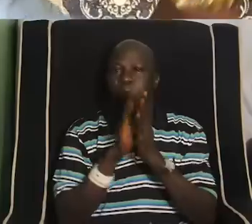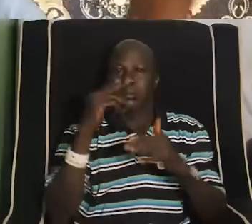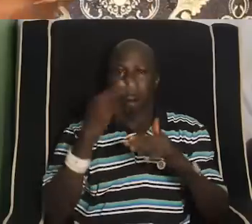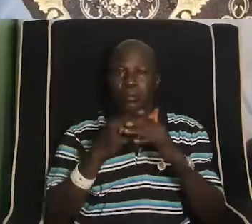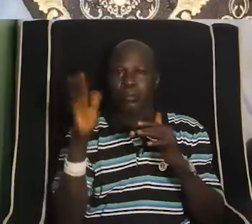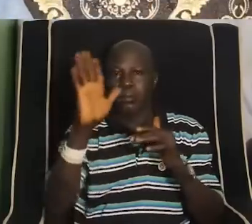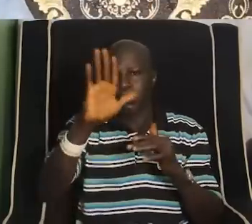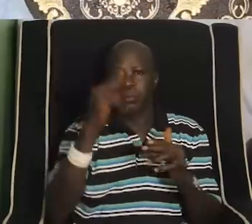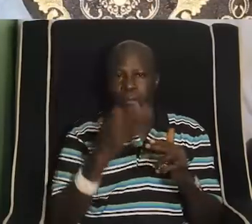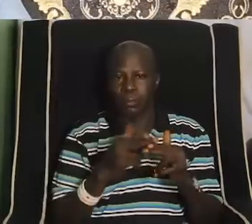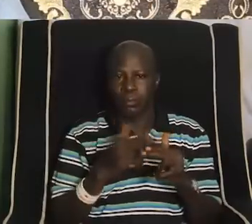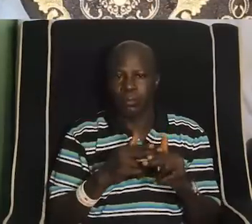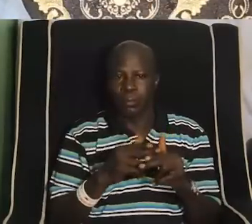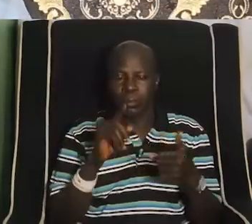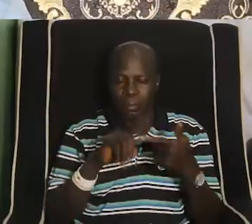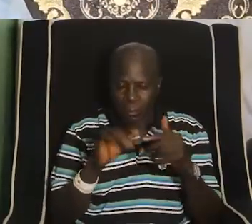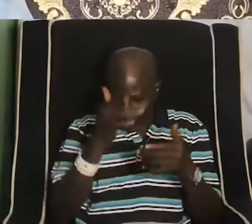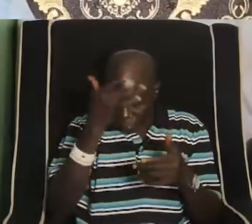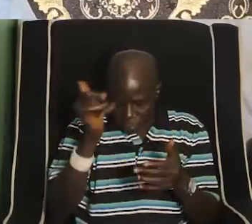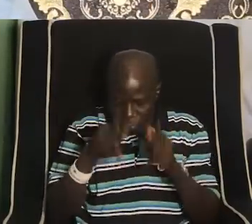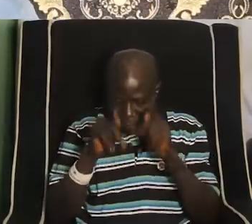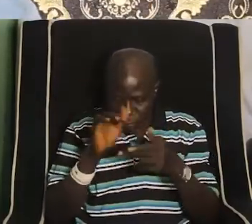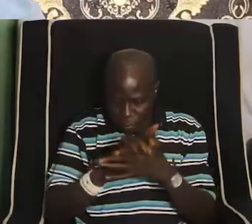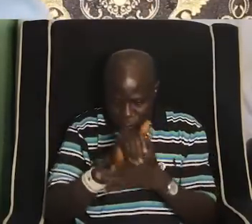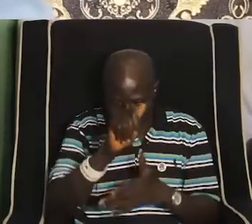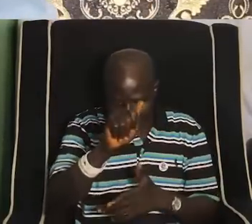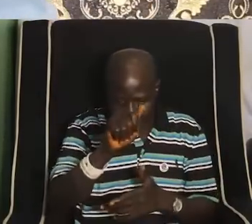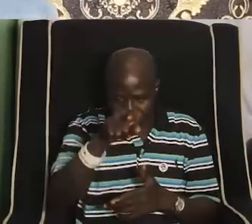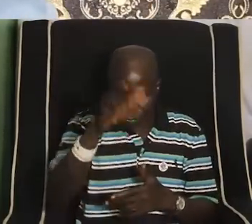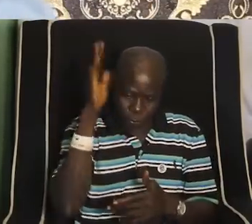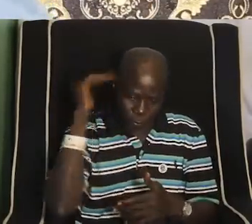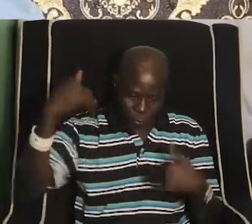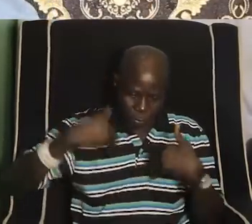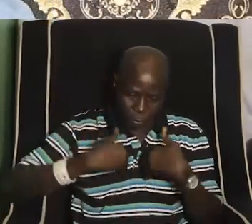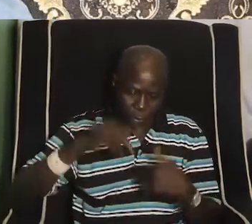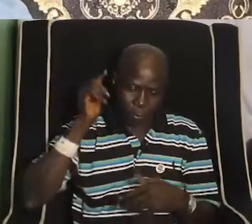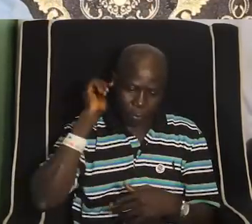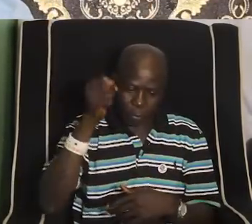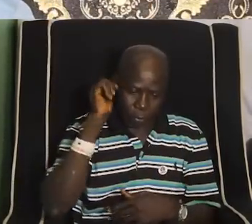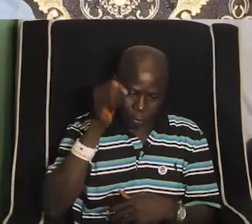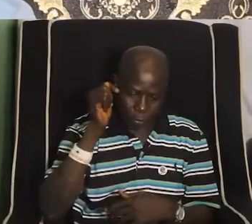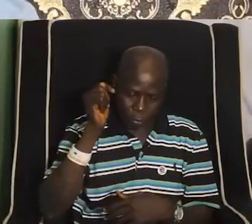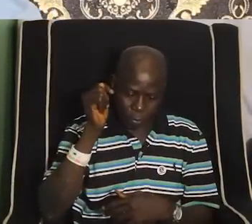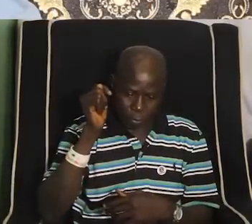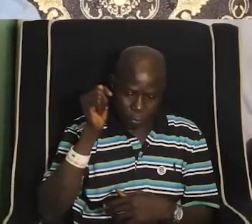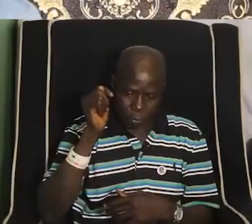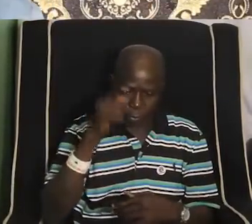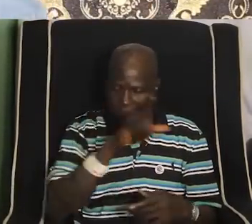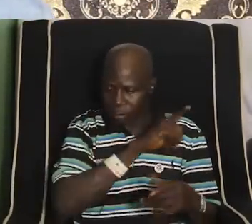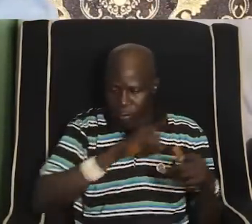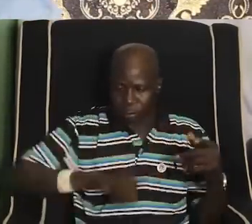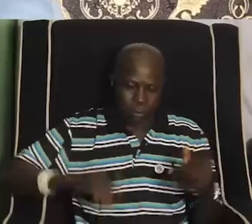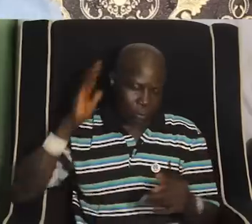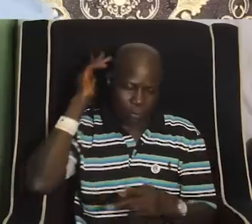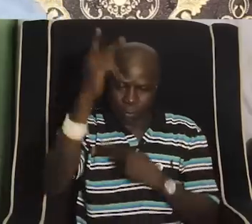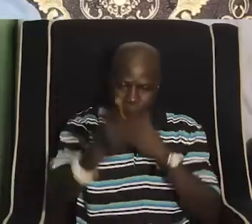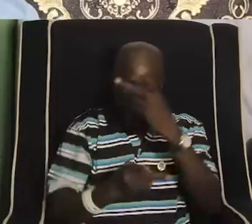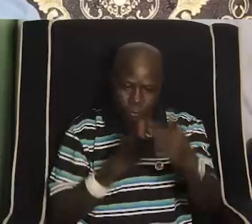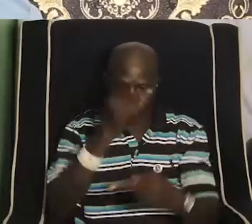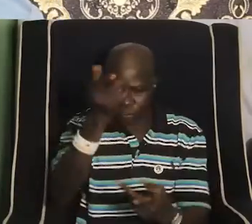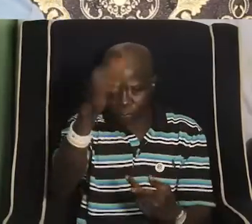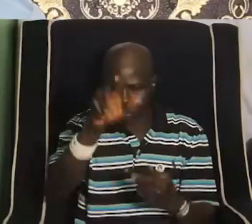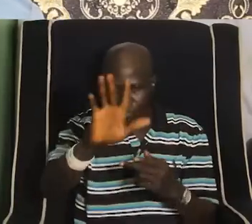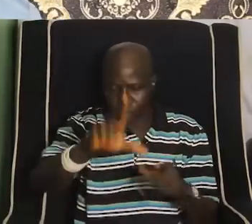re I pray your name nitori e to gbagbo because of the people that wa ni testimony amen we have testimony olorun wa de saye